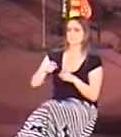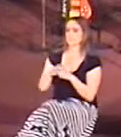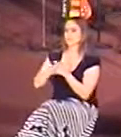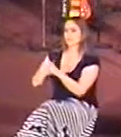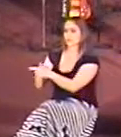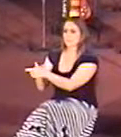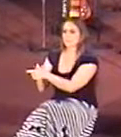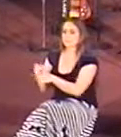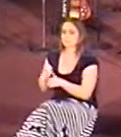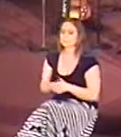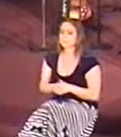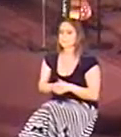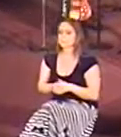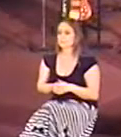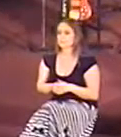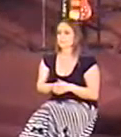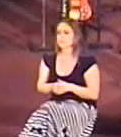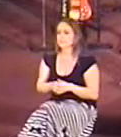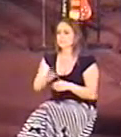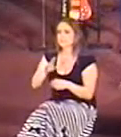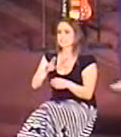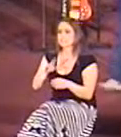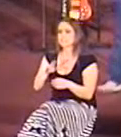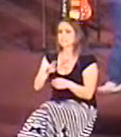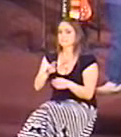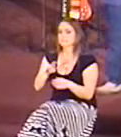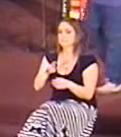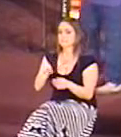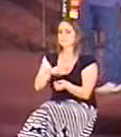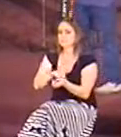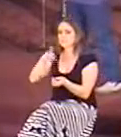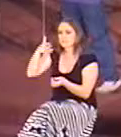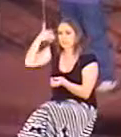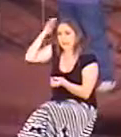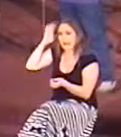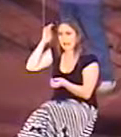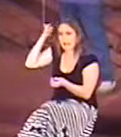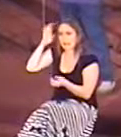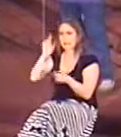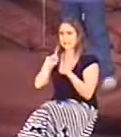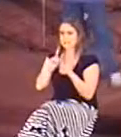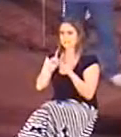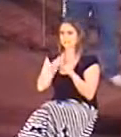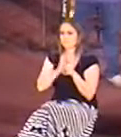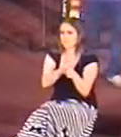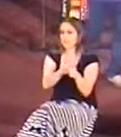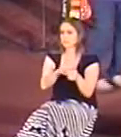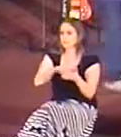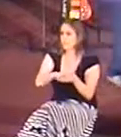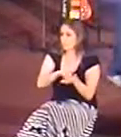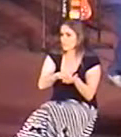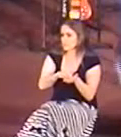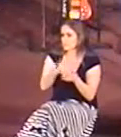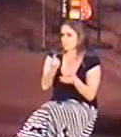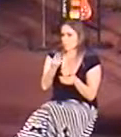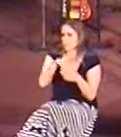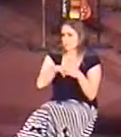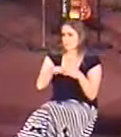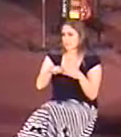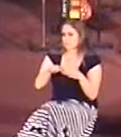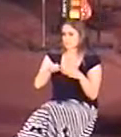somebody, and you take the nature of a lion, and the lion always goes after the slowest and the weakest in the herd, you know.